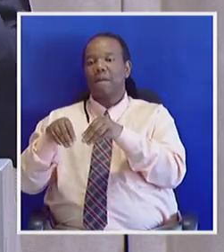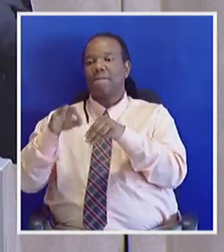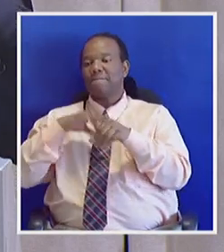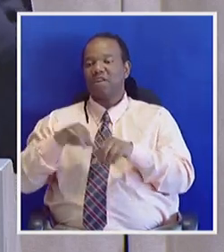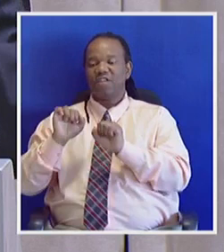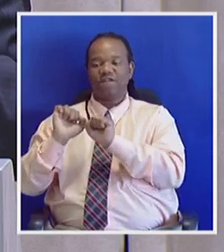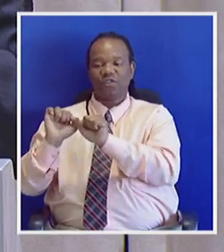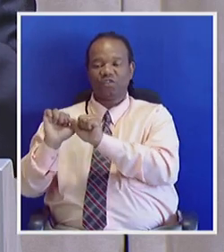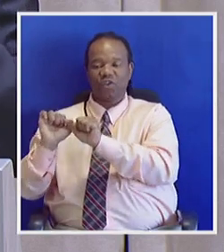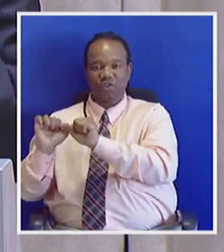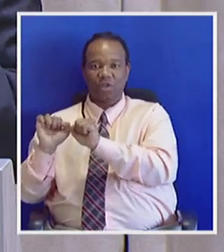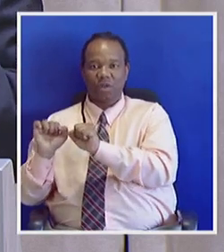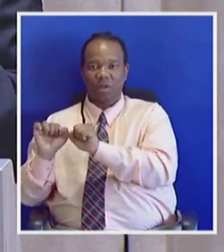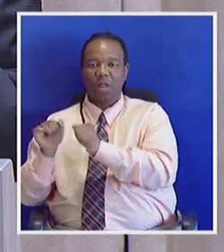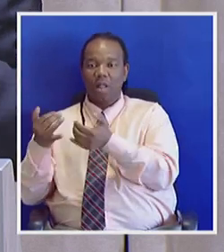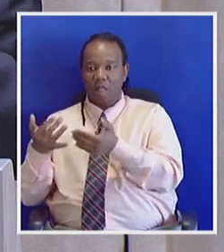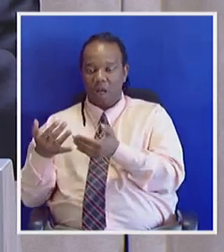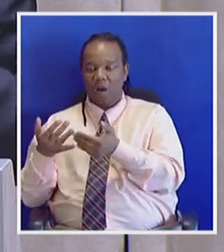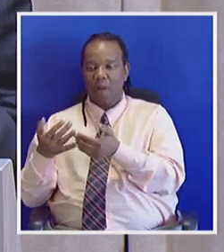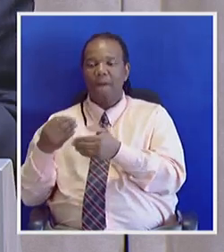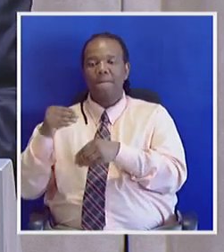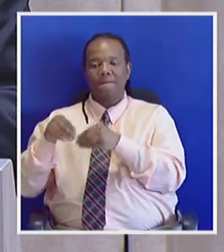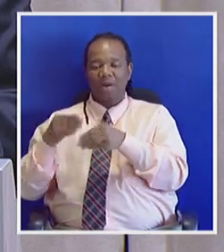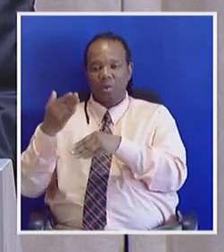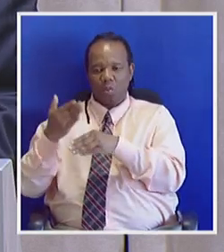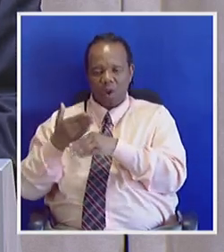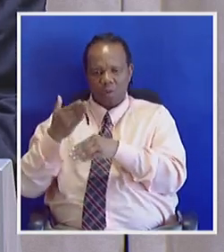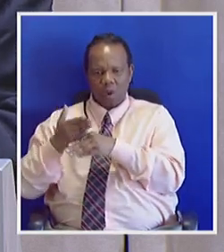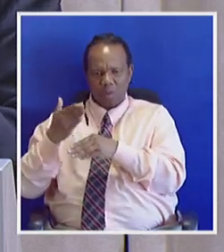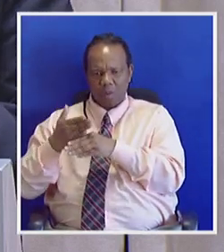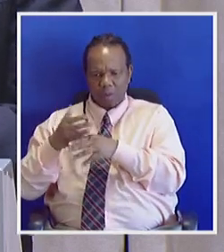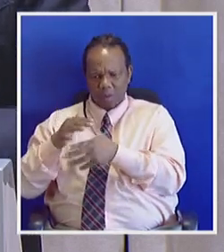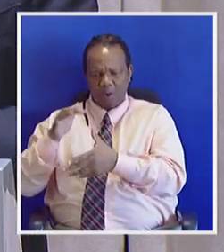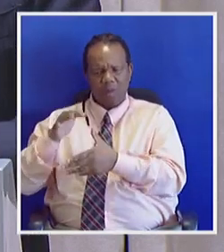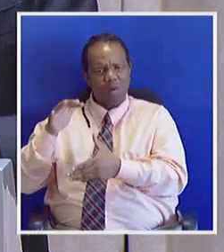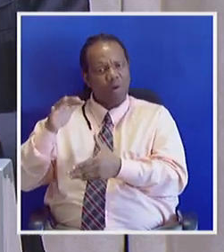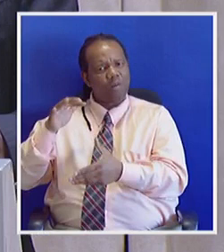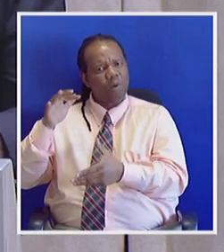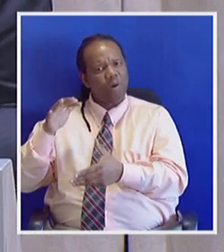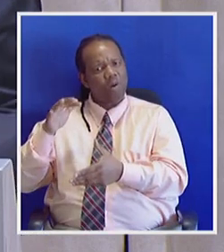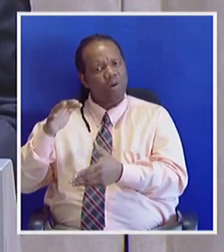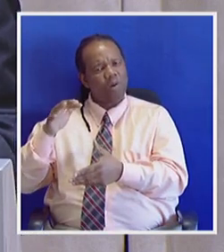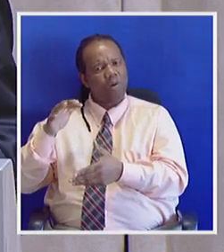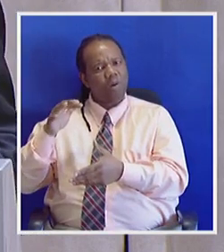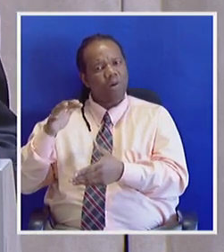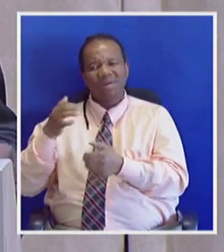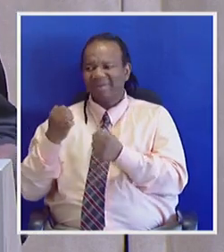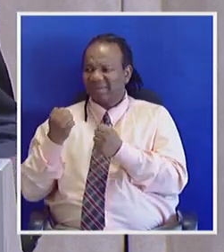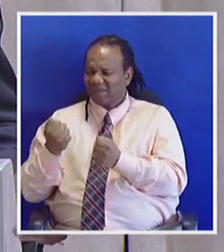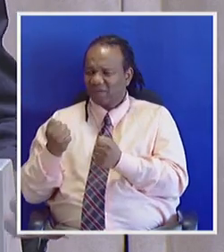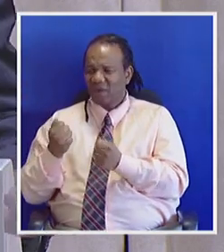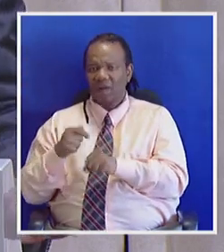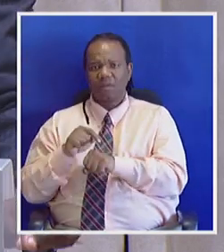also increased productivity even under difficult circumstances, and that productivity had